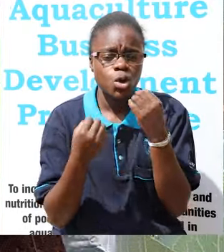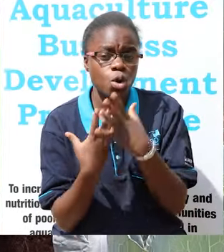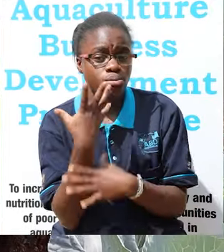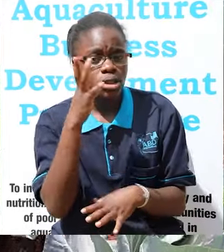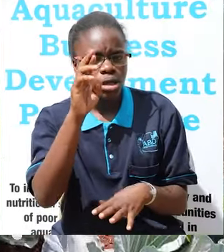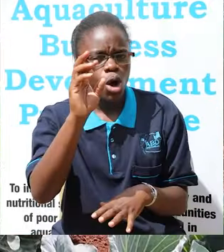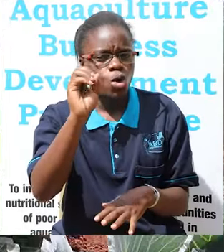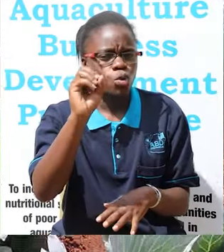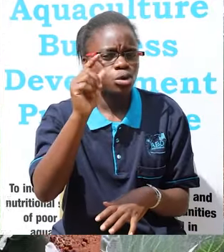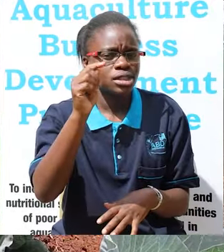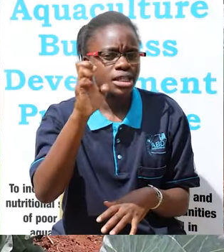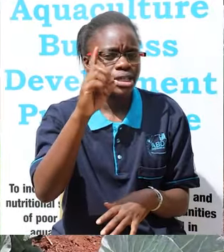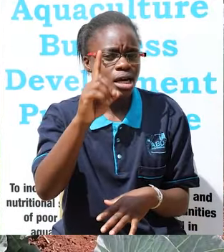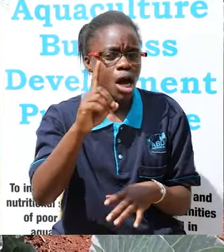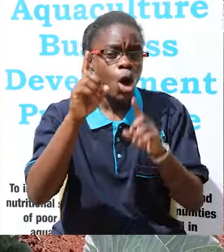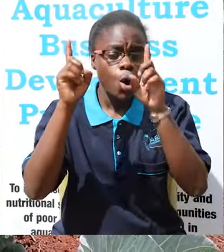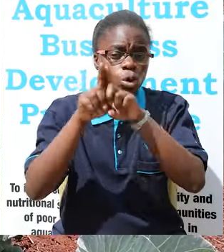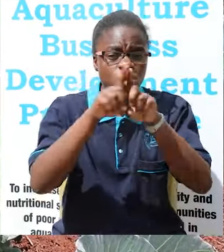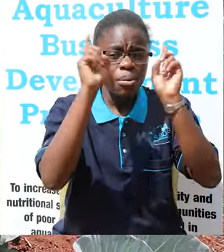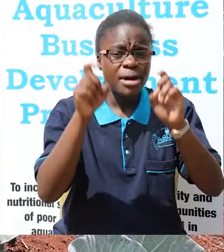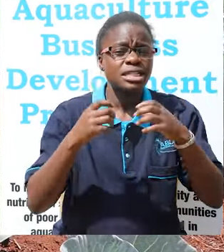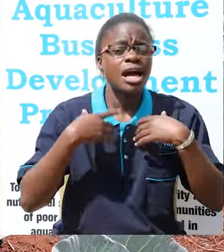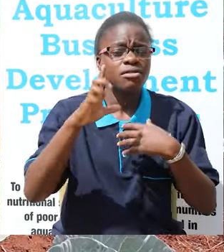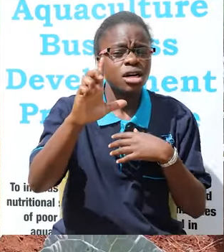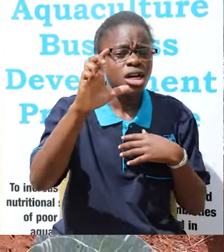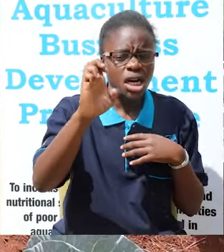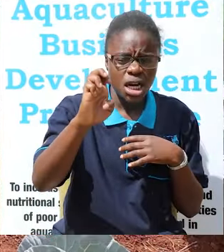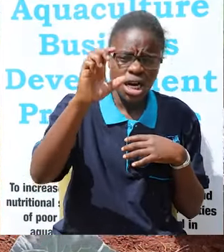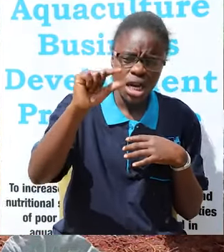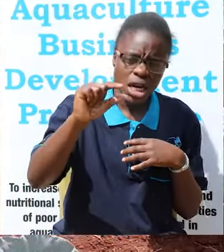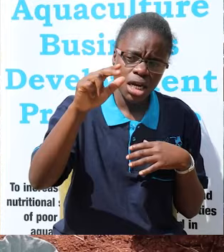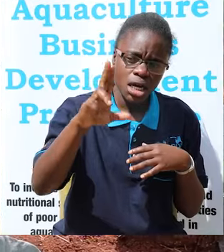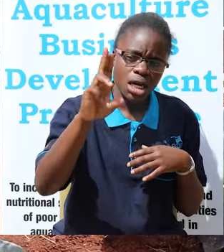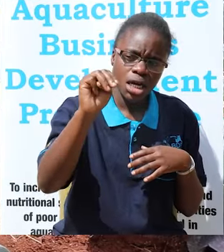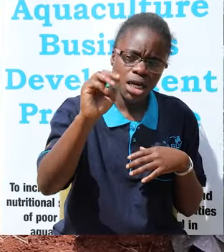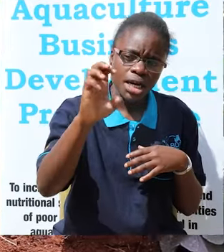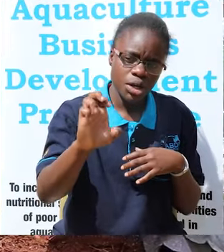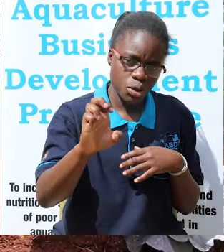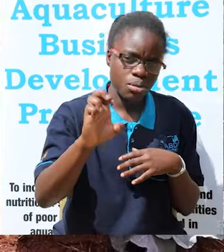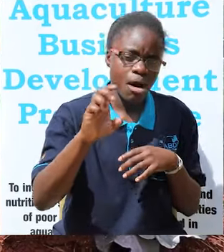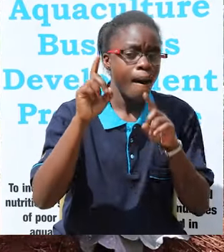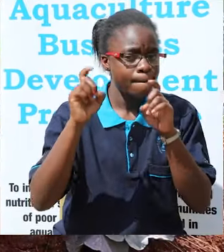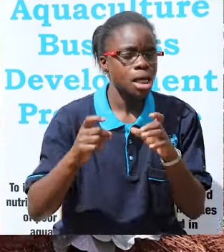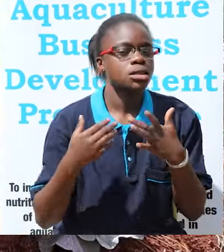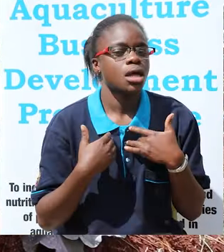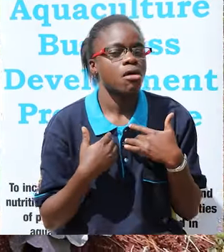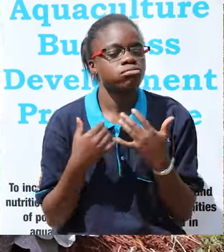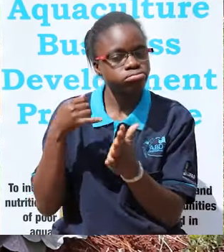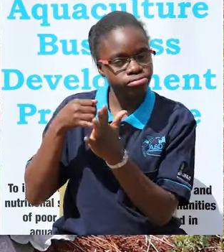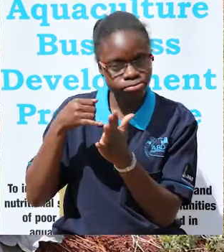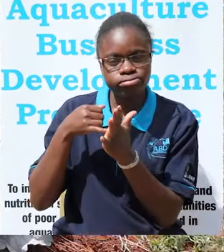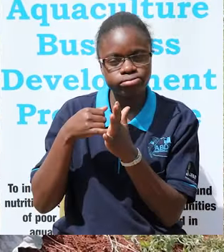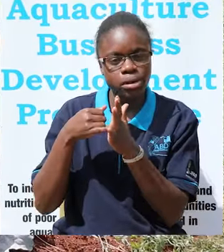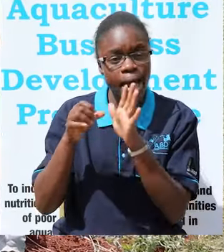shallow-rooted crops, and we must include a legume in our crop rotation program. So like in my garden,